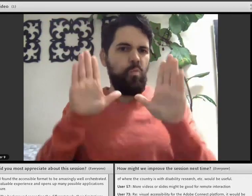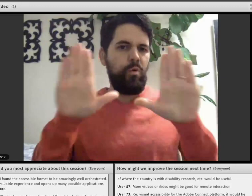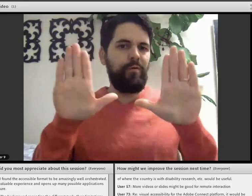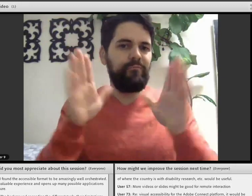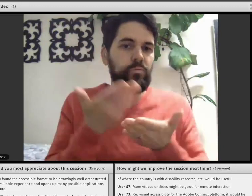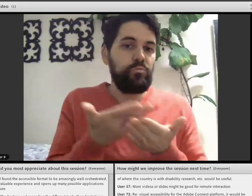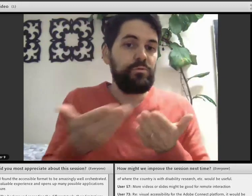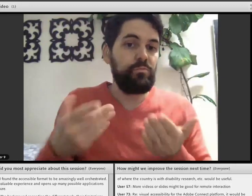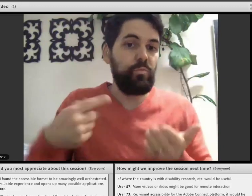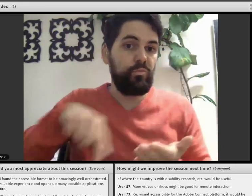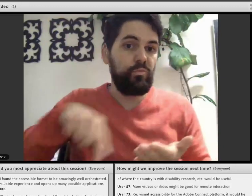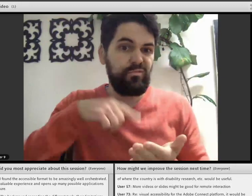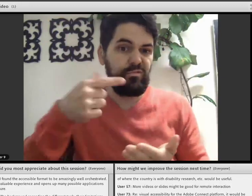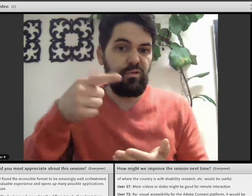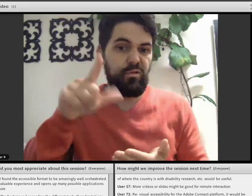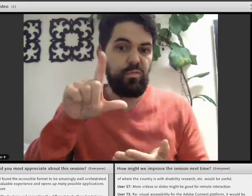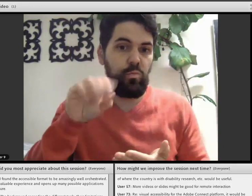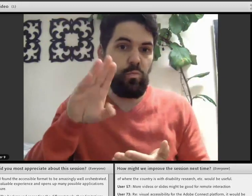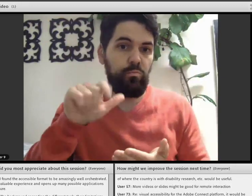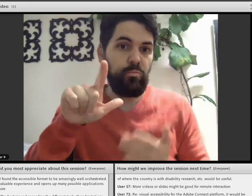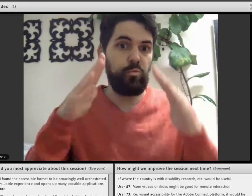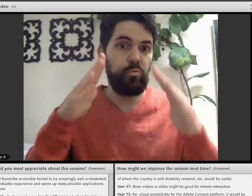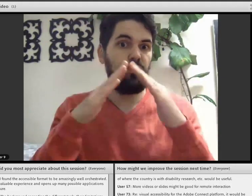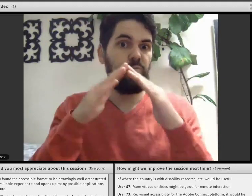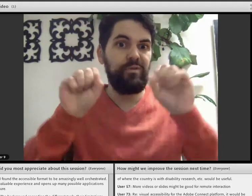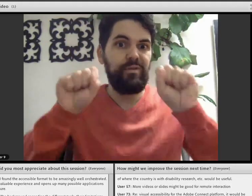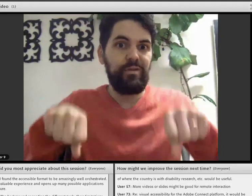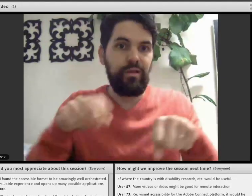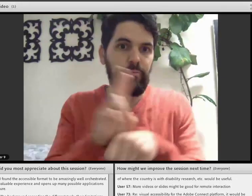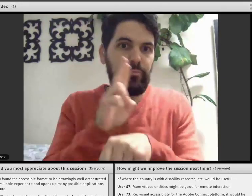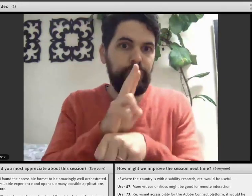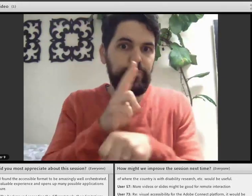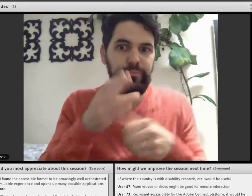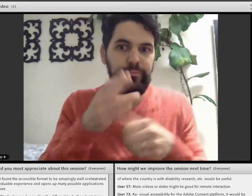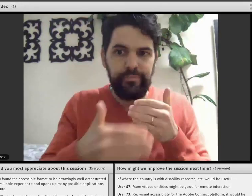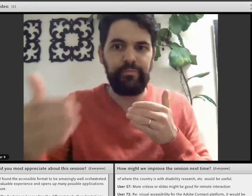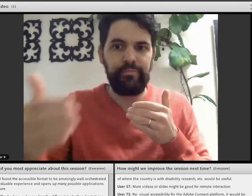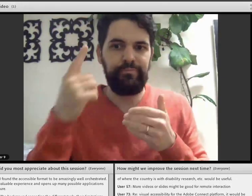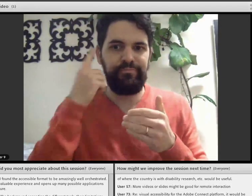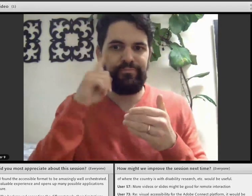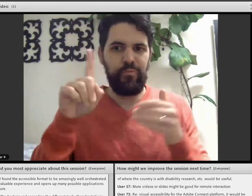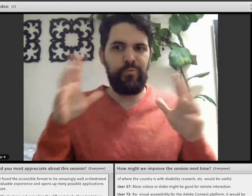Mindy and the rest of us will be using this information going forward to inform future sessions.